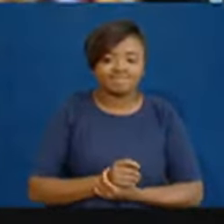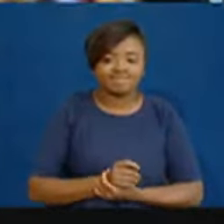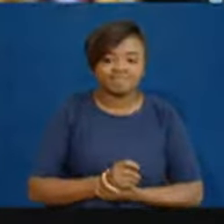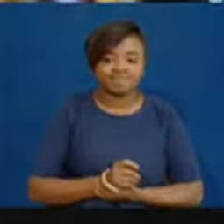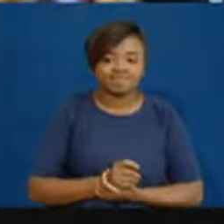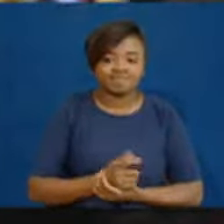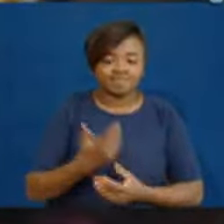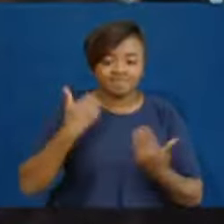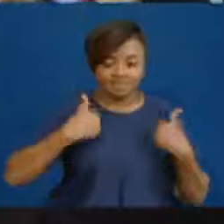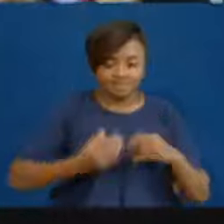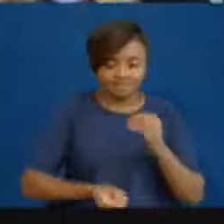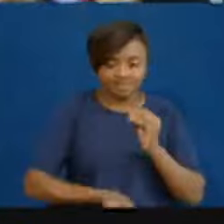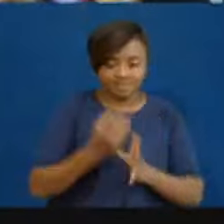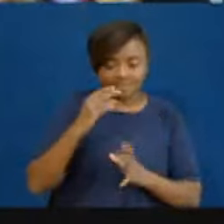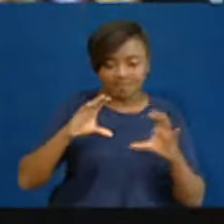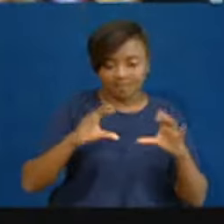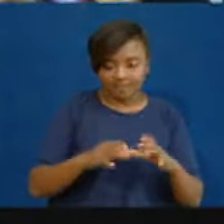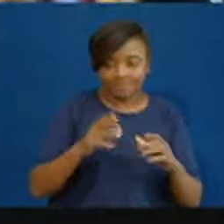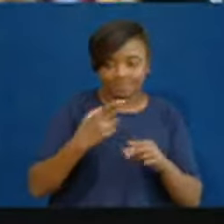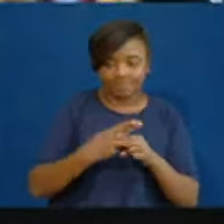called Life Club, and